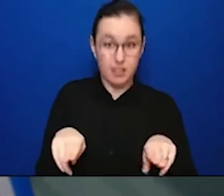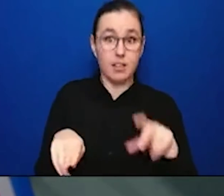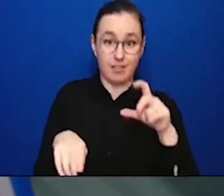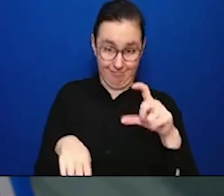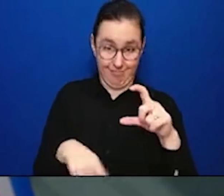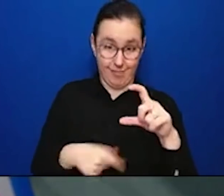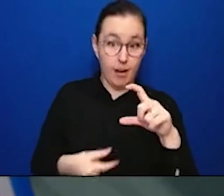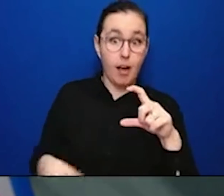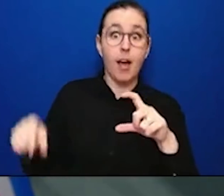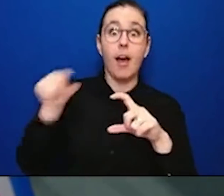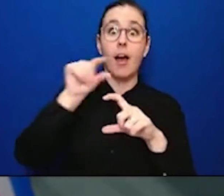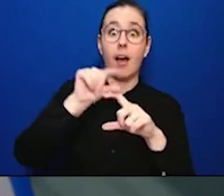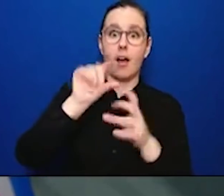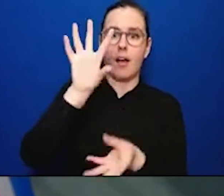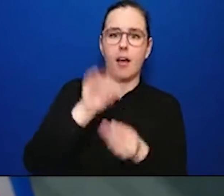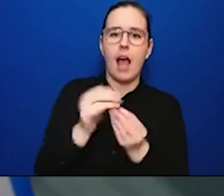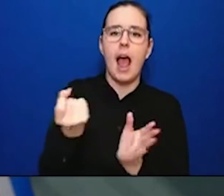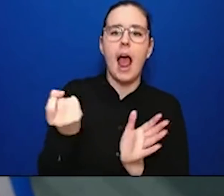total of